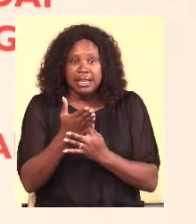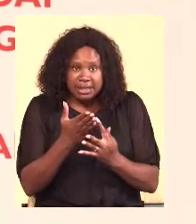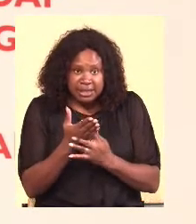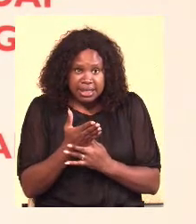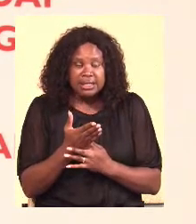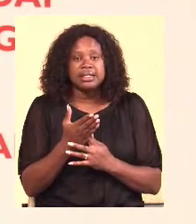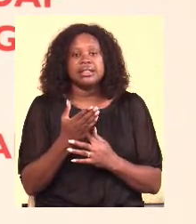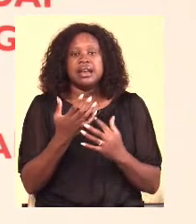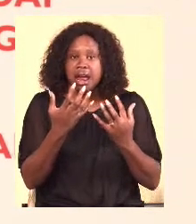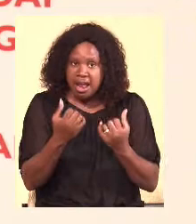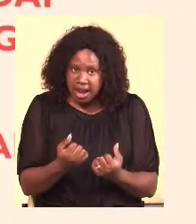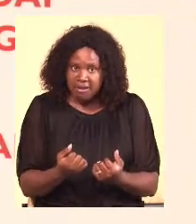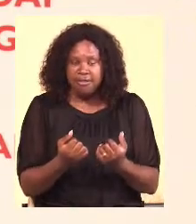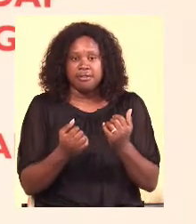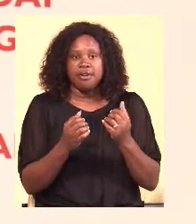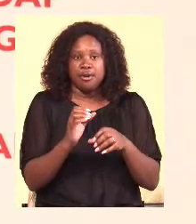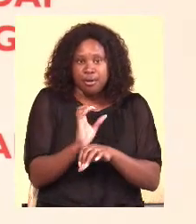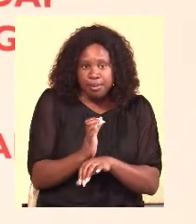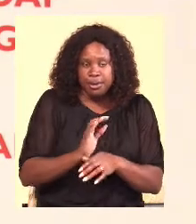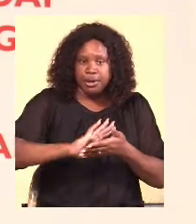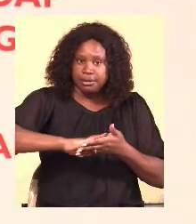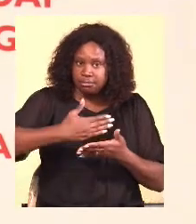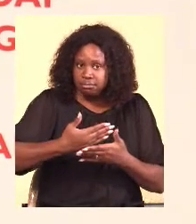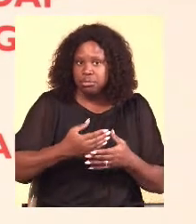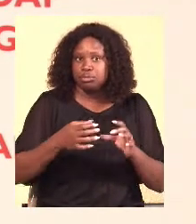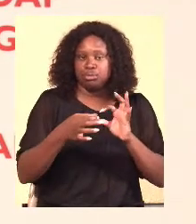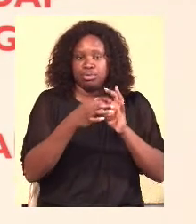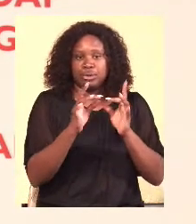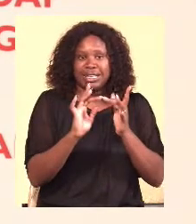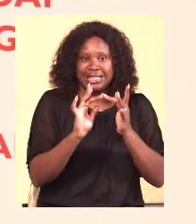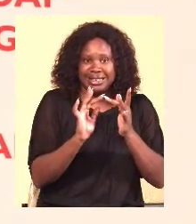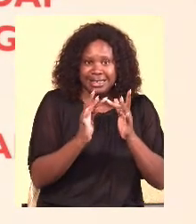devices means that they can be able to use to connect to internet and then be